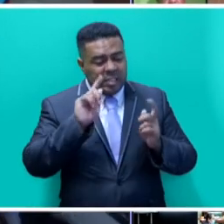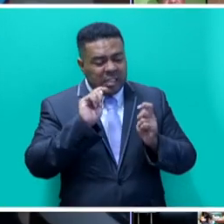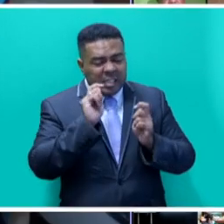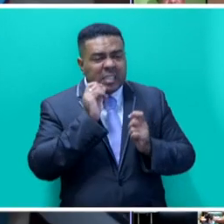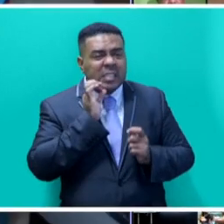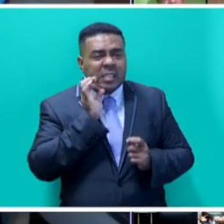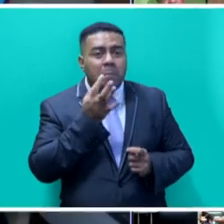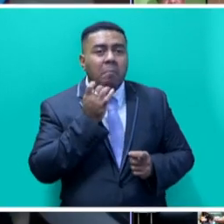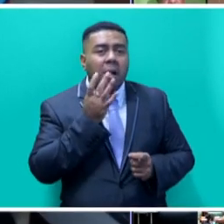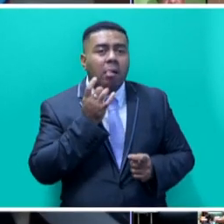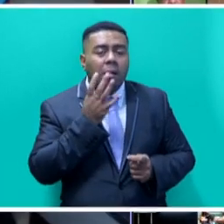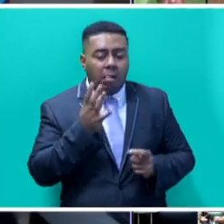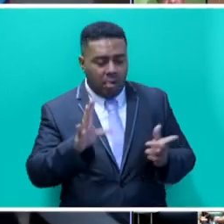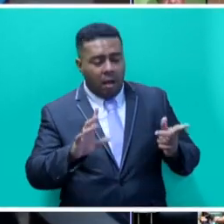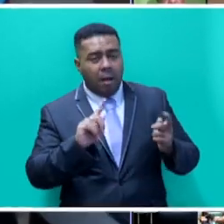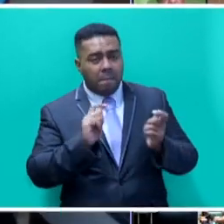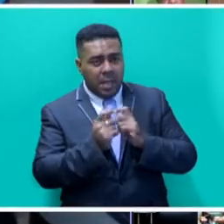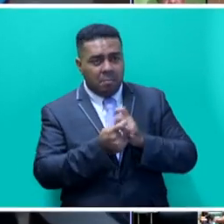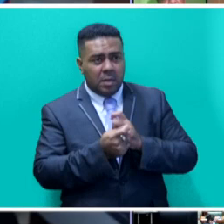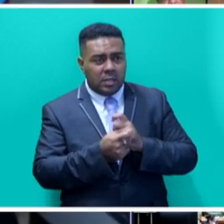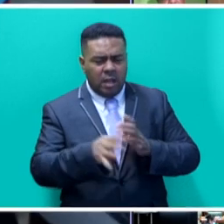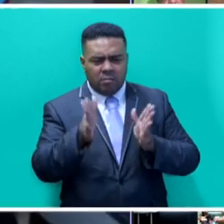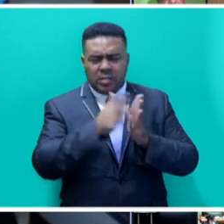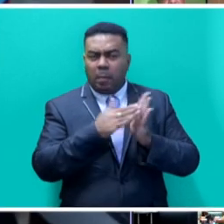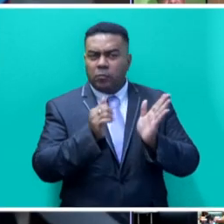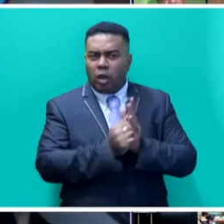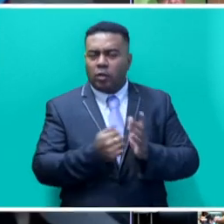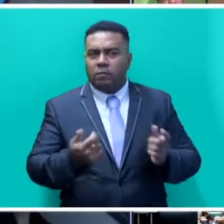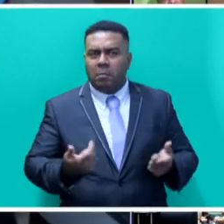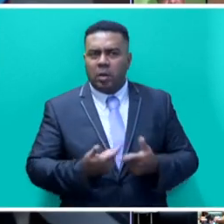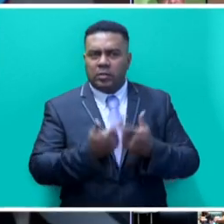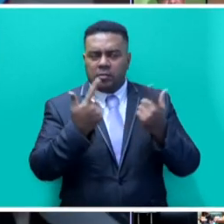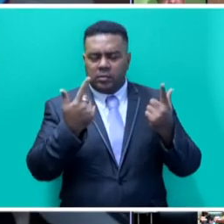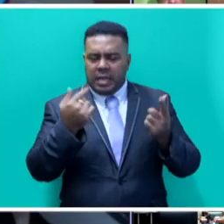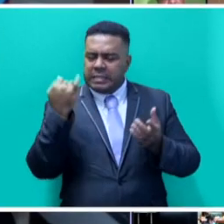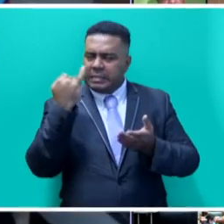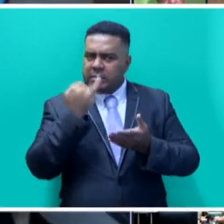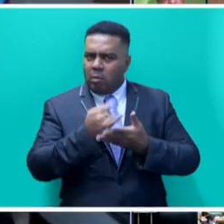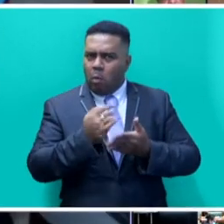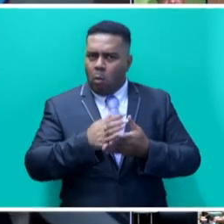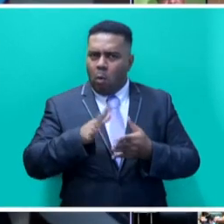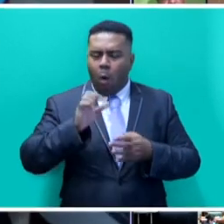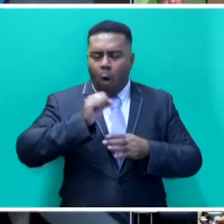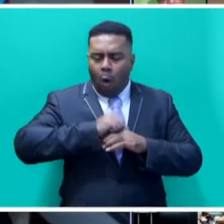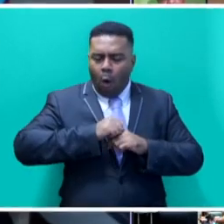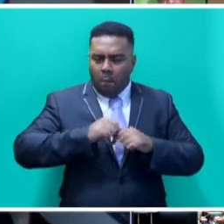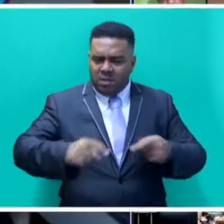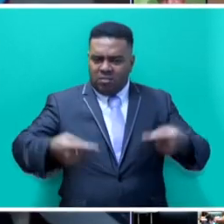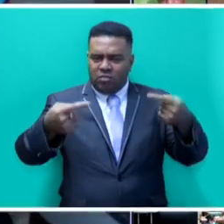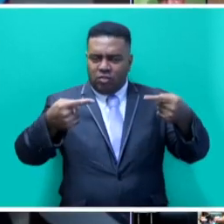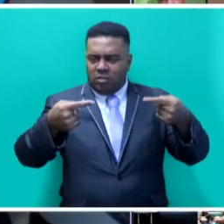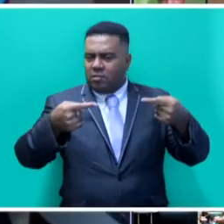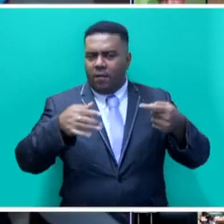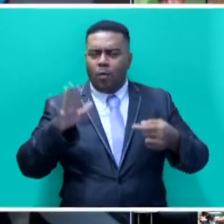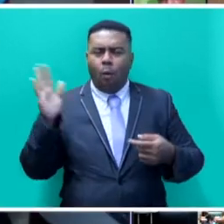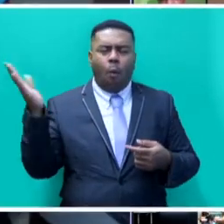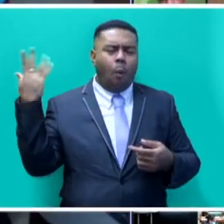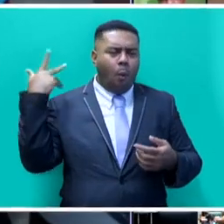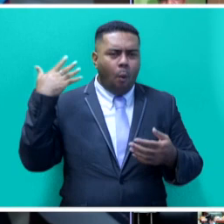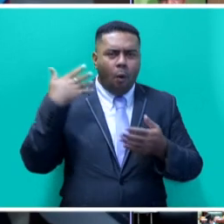made the subject of the most cynical opposition I've seen in all my years in